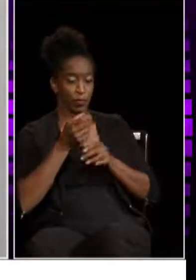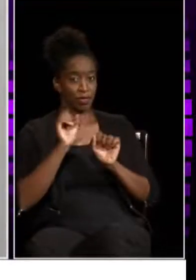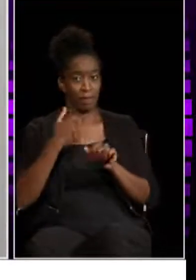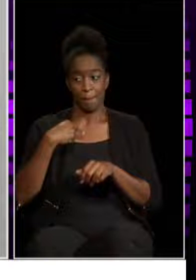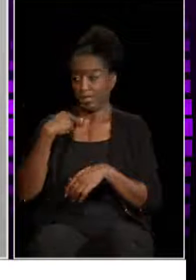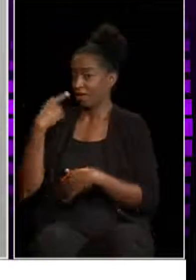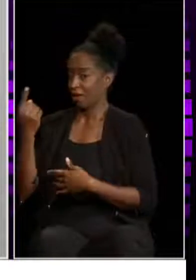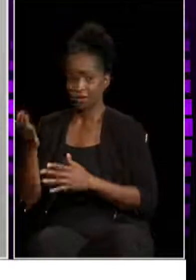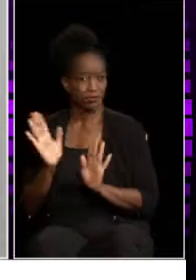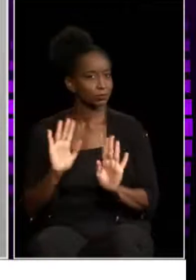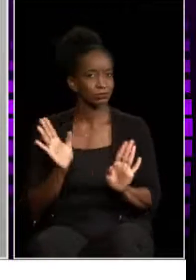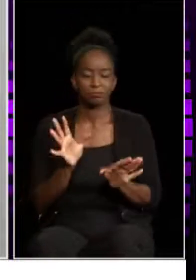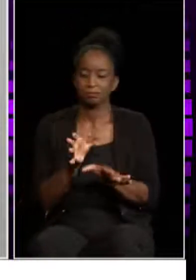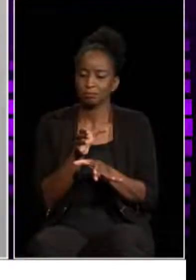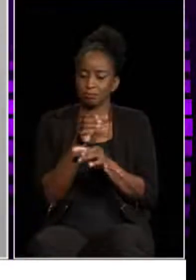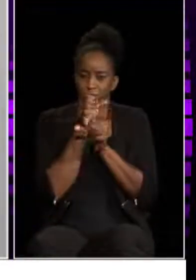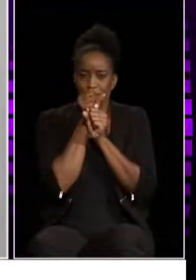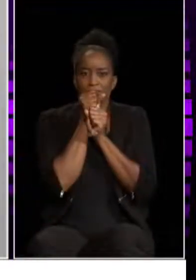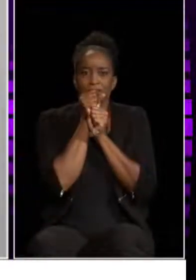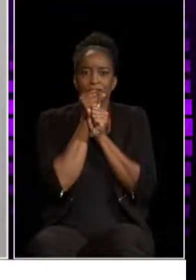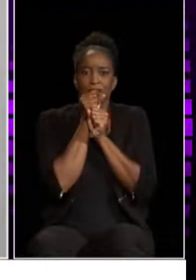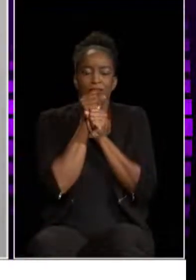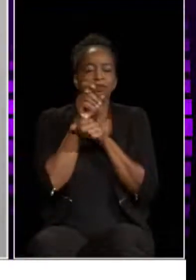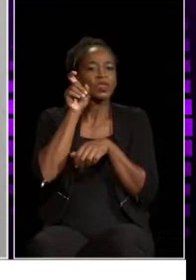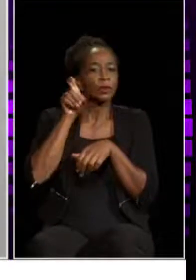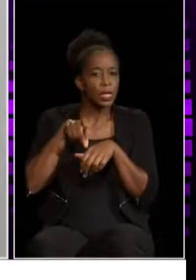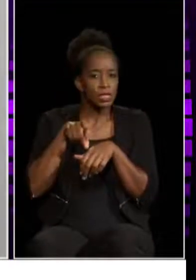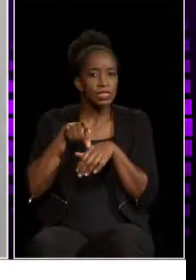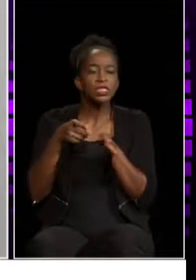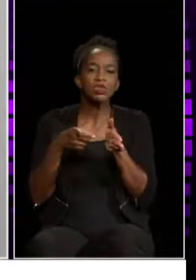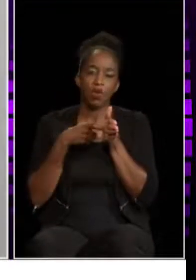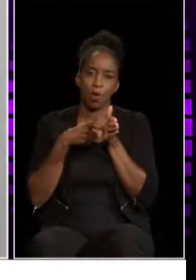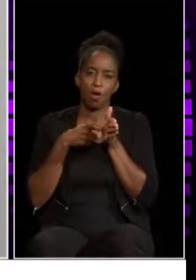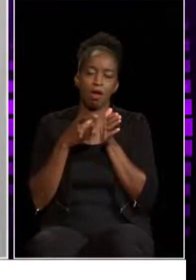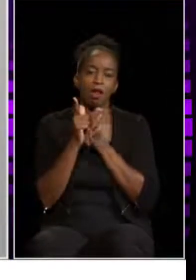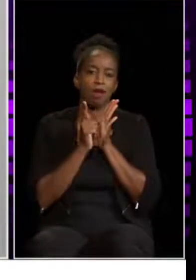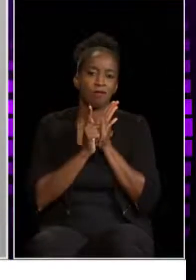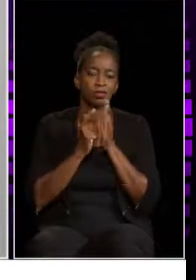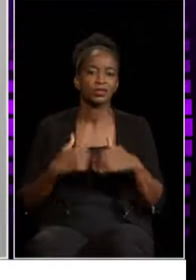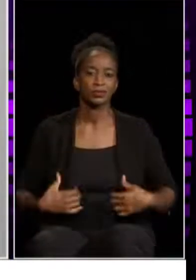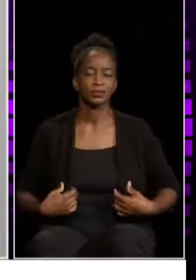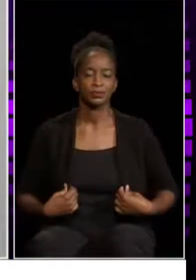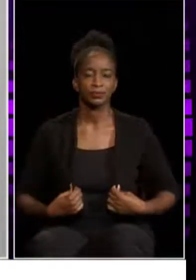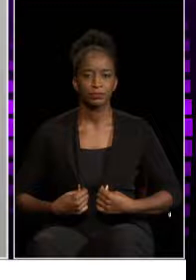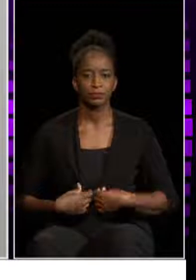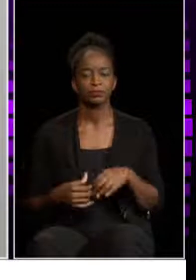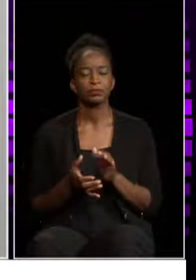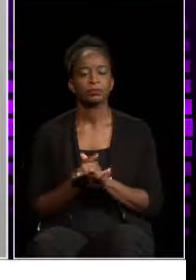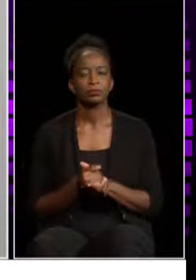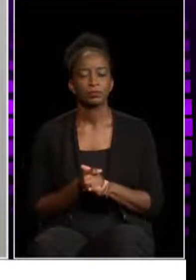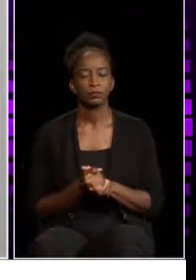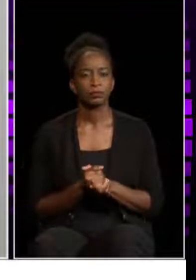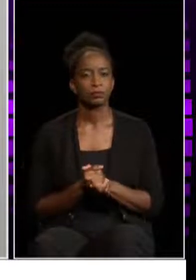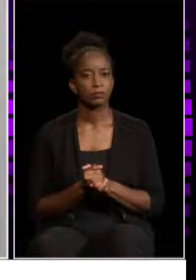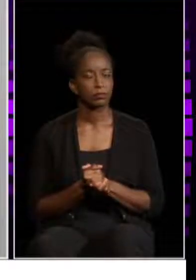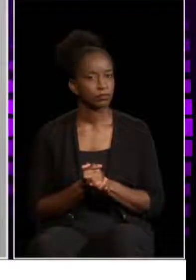go through even your family doctor or your general practitioner. They can refer you to, we have clinics at every